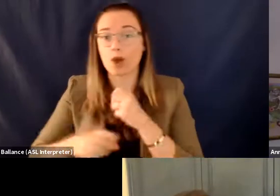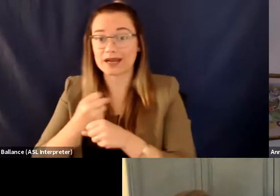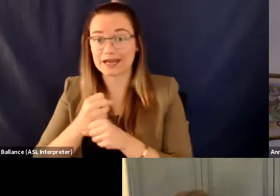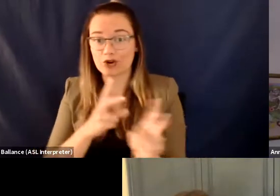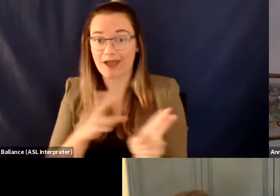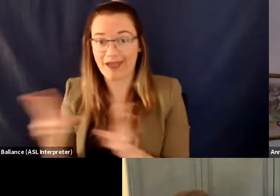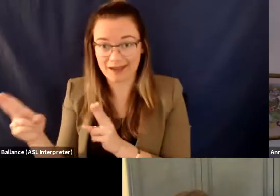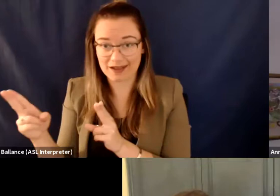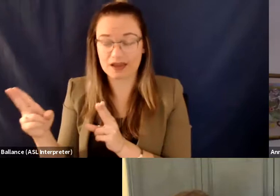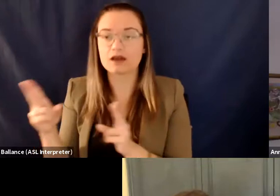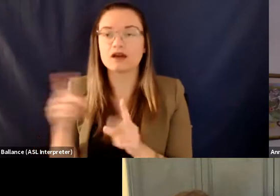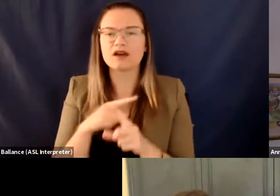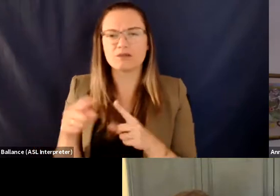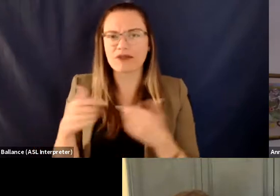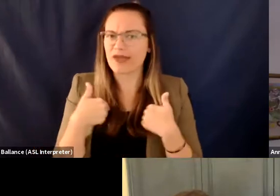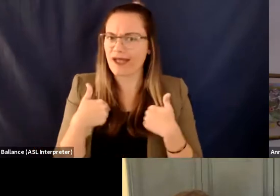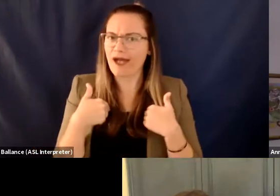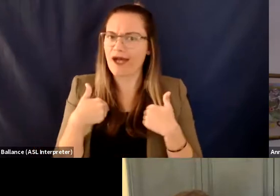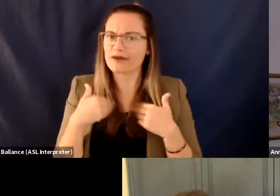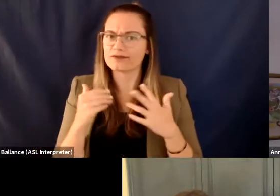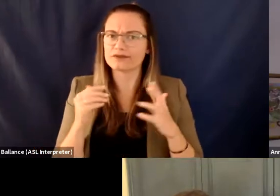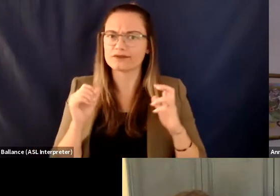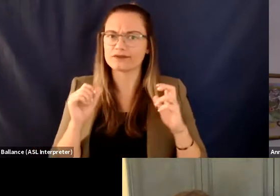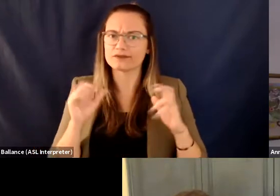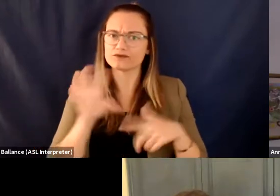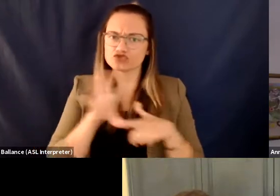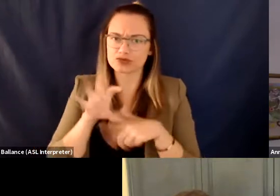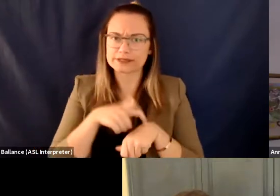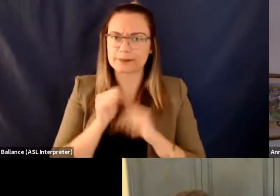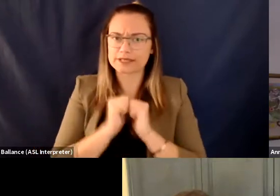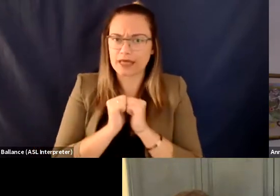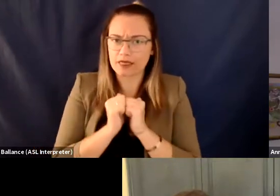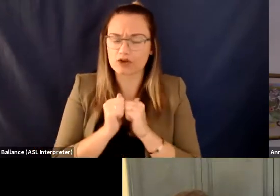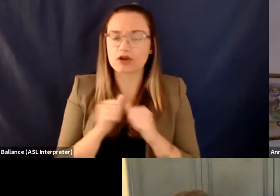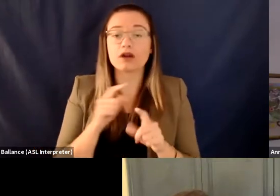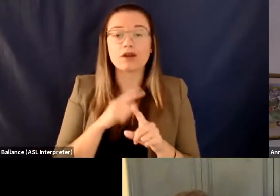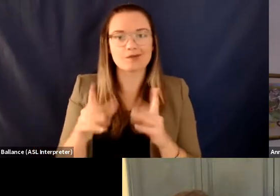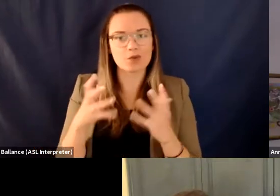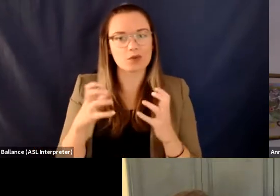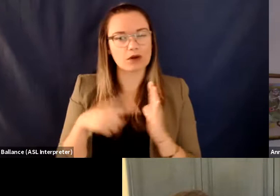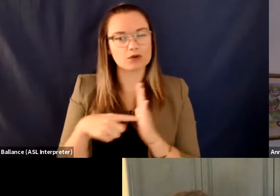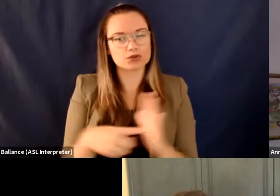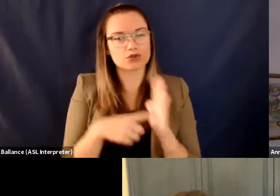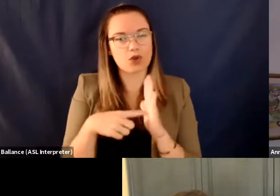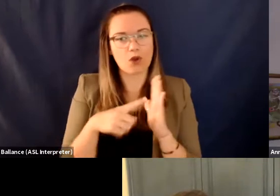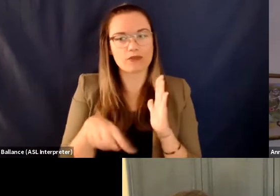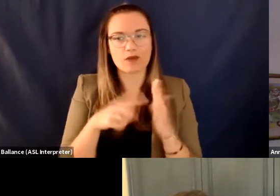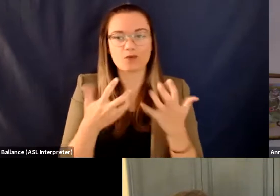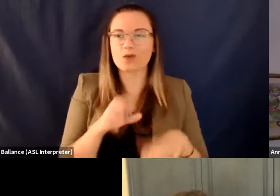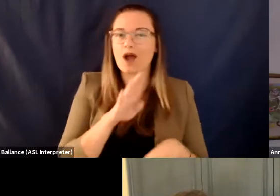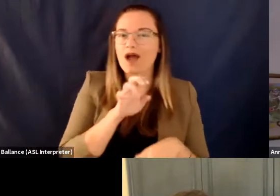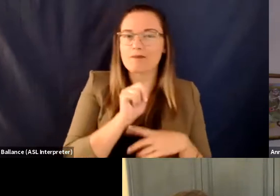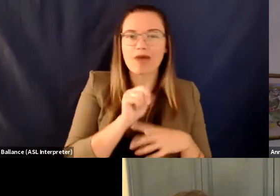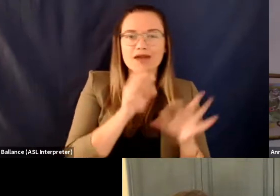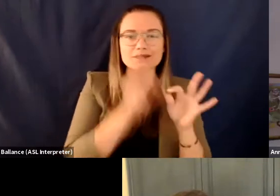and that they share screen time too. It's an ensemble cast, but we wanted to present them and, you know, we didn't want Ben to be sort of this